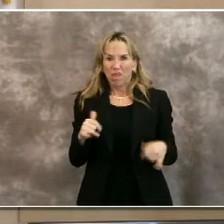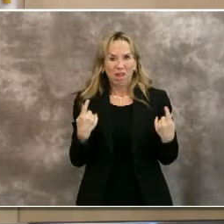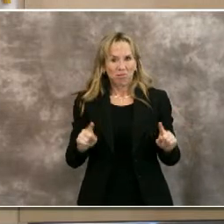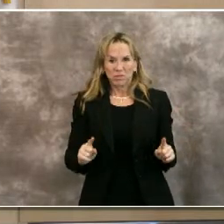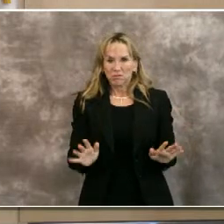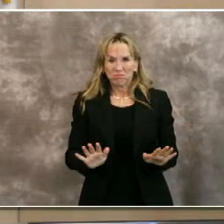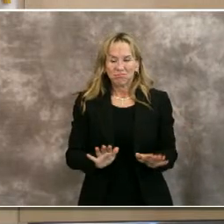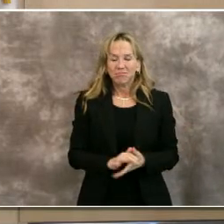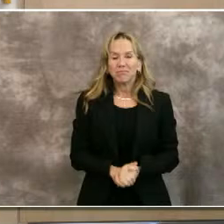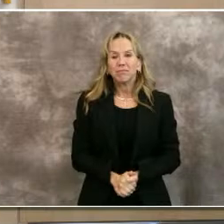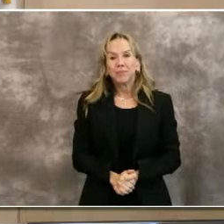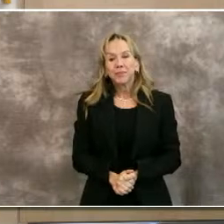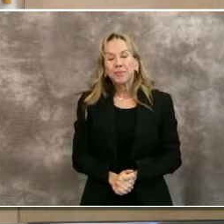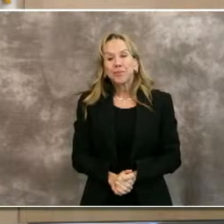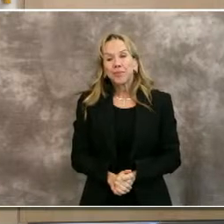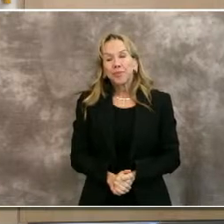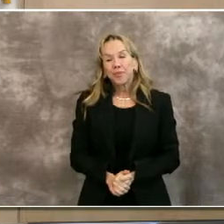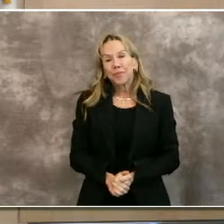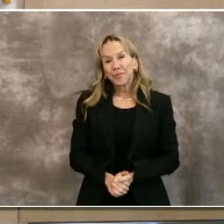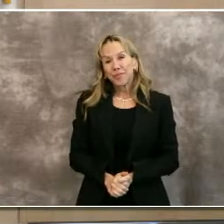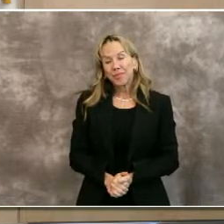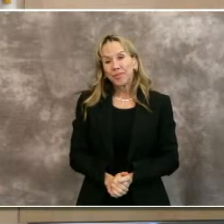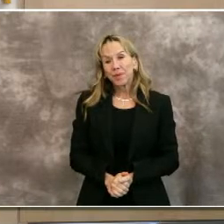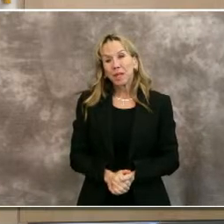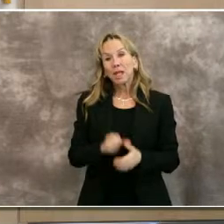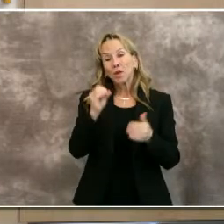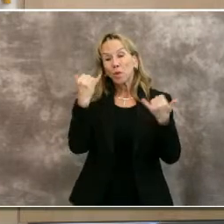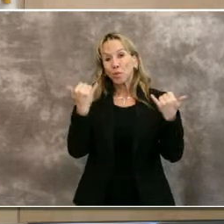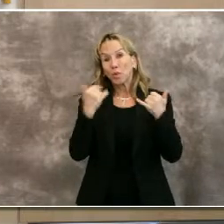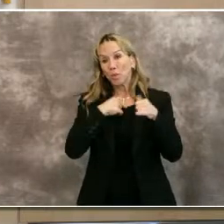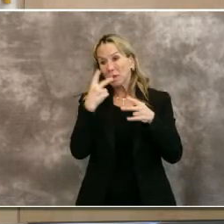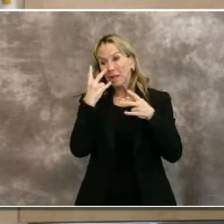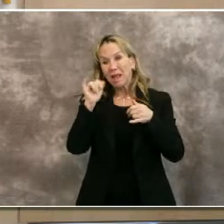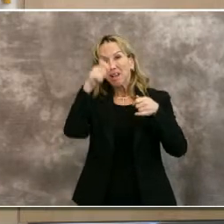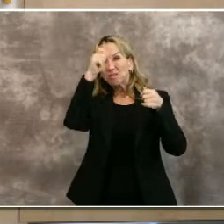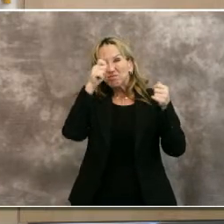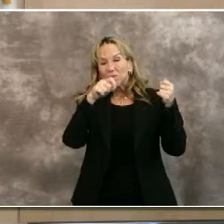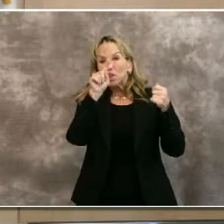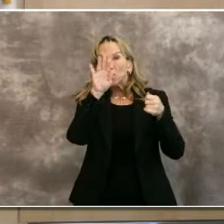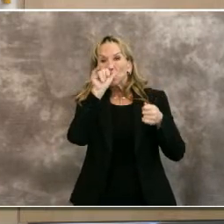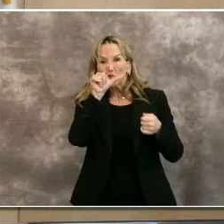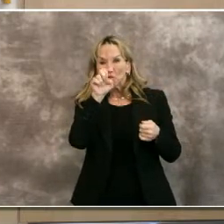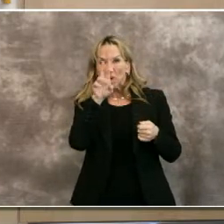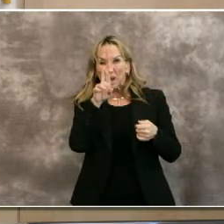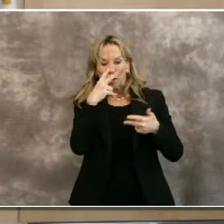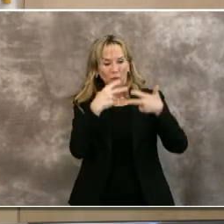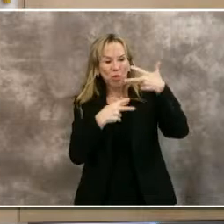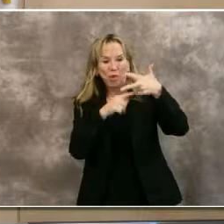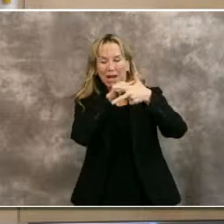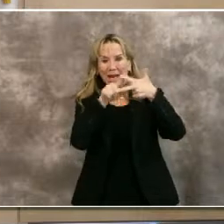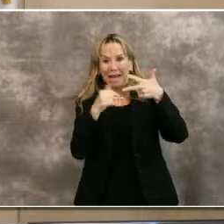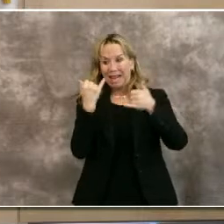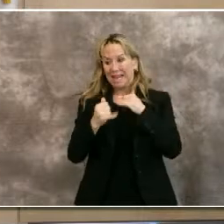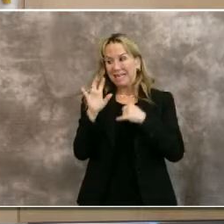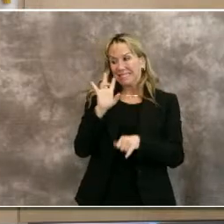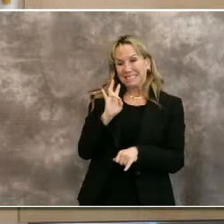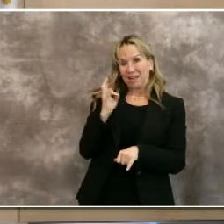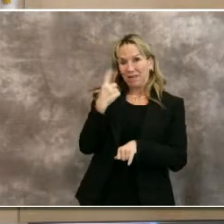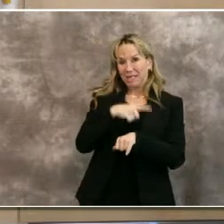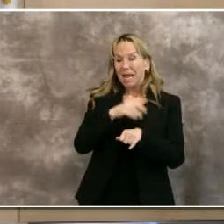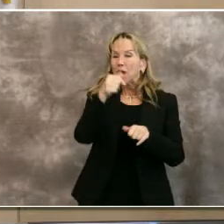And while our trigger today, we've had 3 in the past 7 days, and this is a